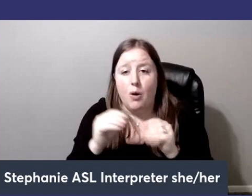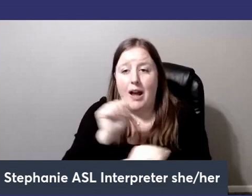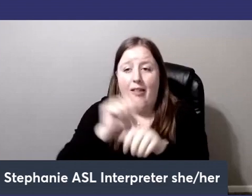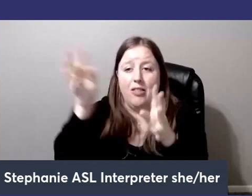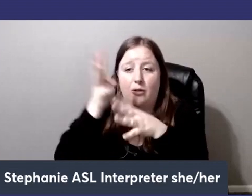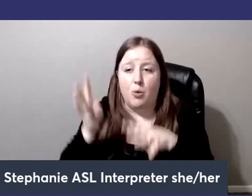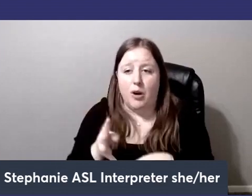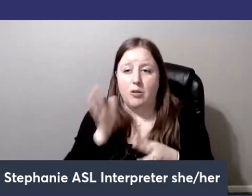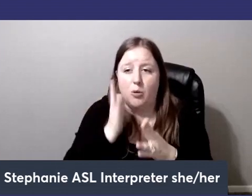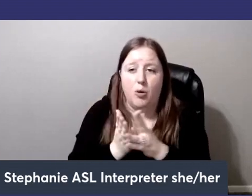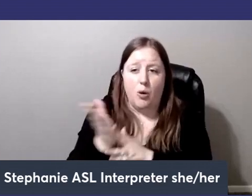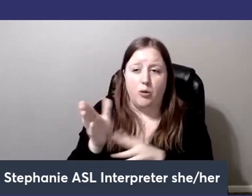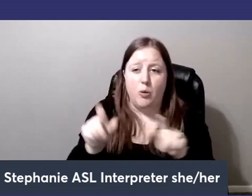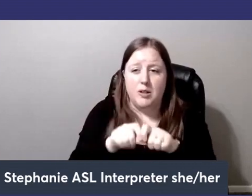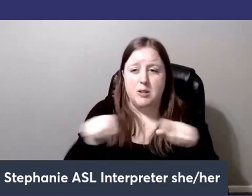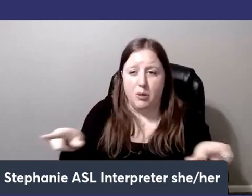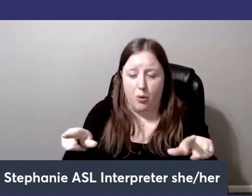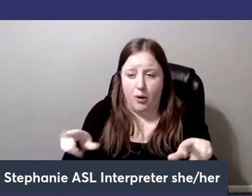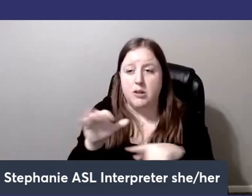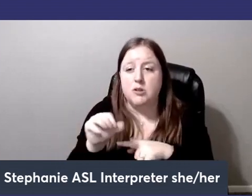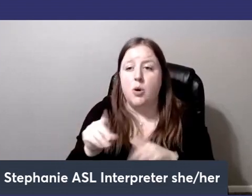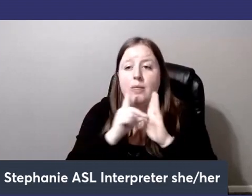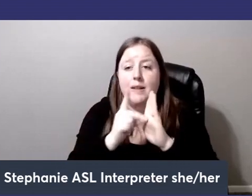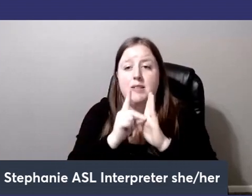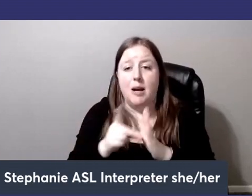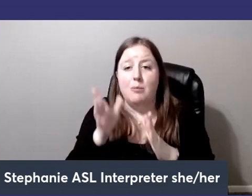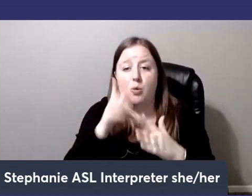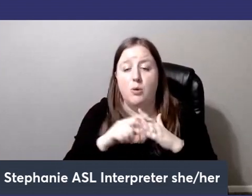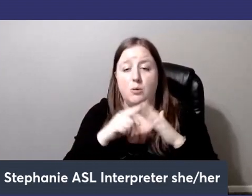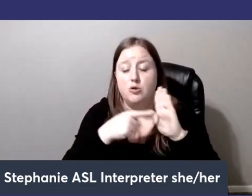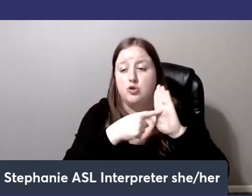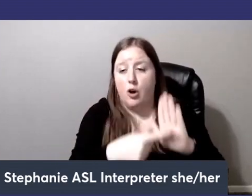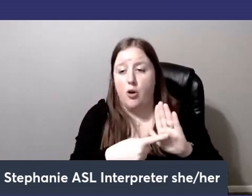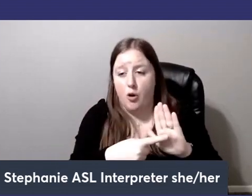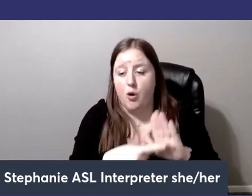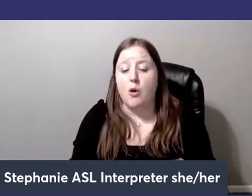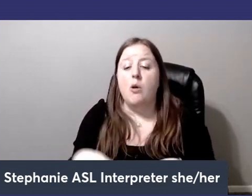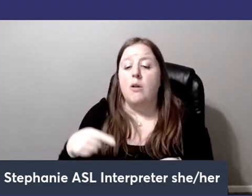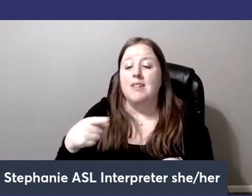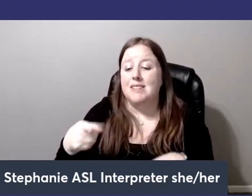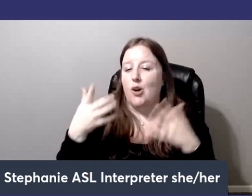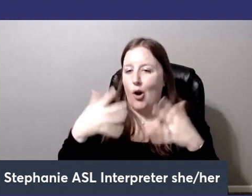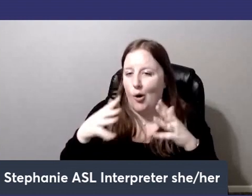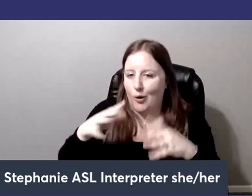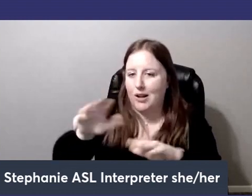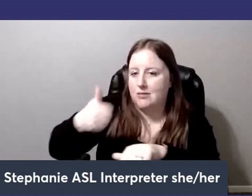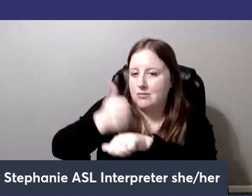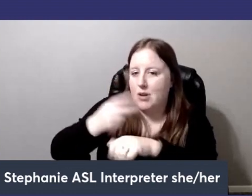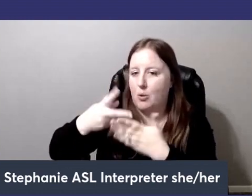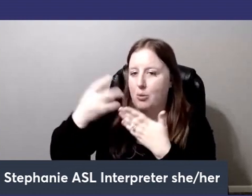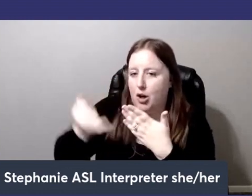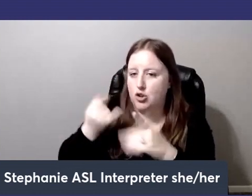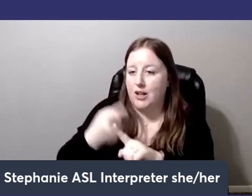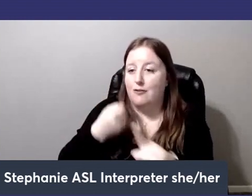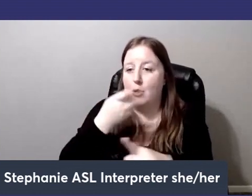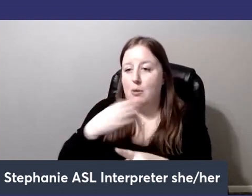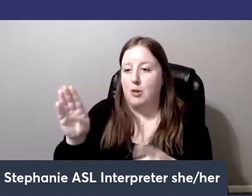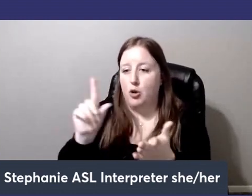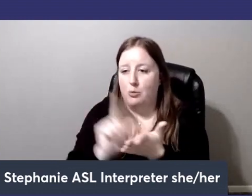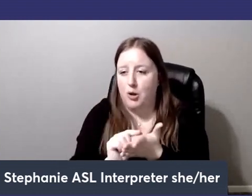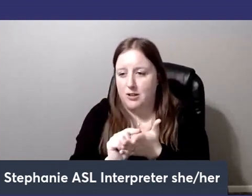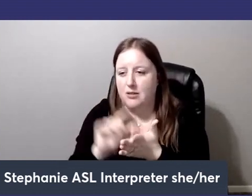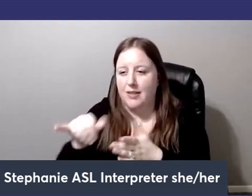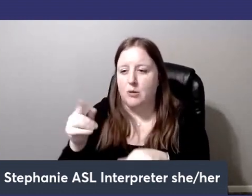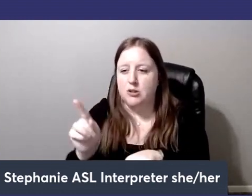deploy those in there. So the demo we're going to hop into is having already created a project from a blueprint. This one's using a